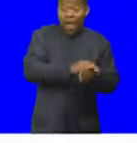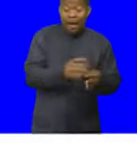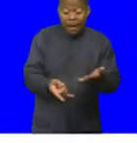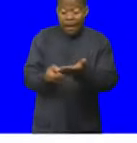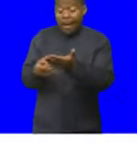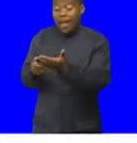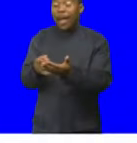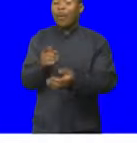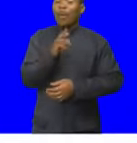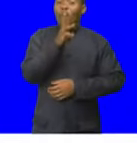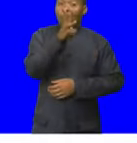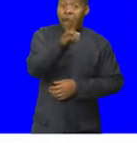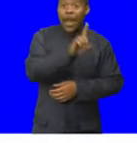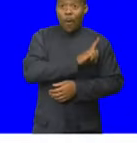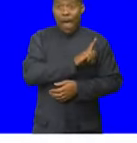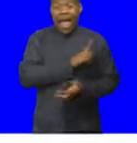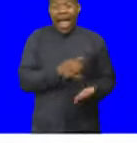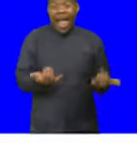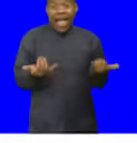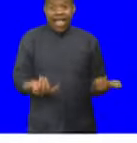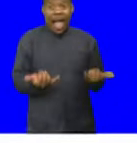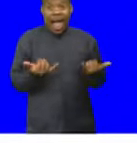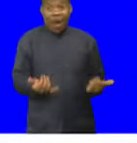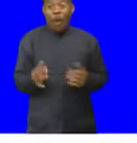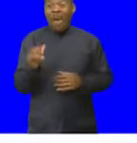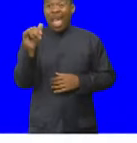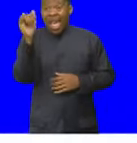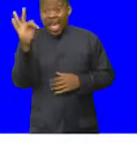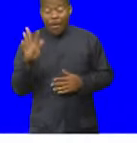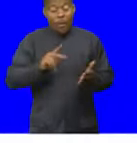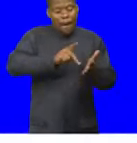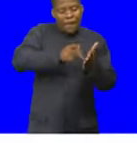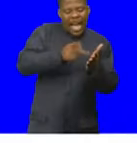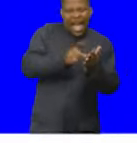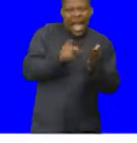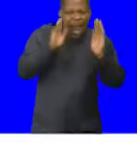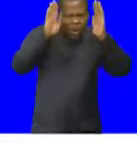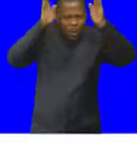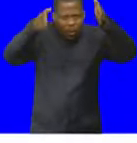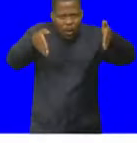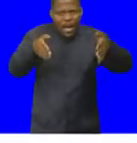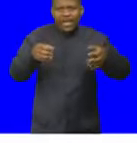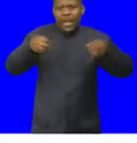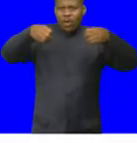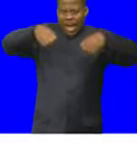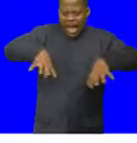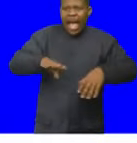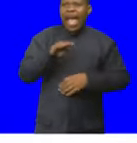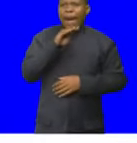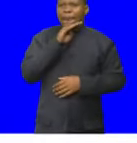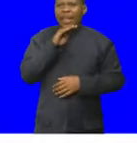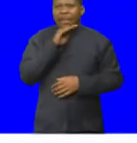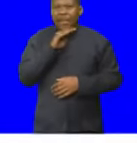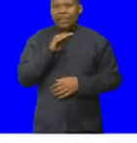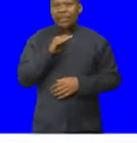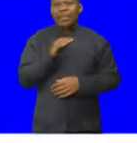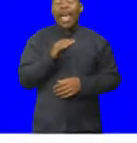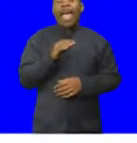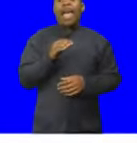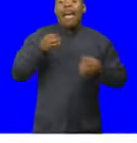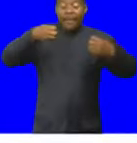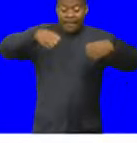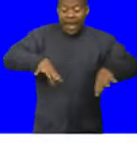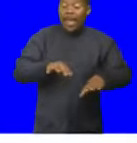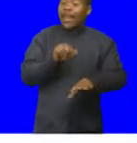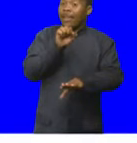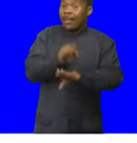because nyalo if singakakwenzi kahle lokho le workload yalangemuva may catch up with us. So